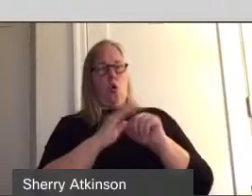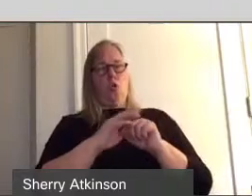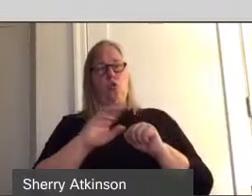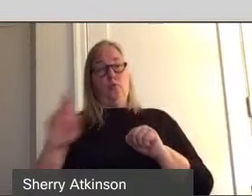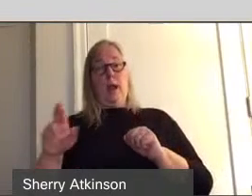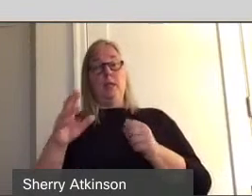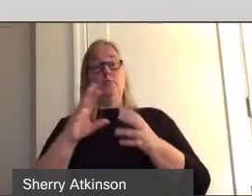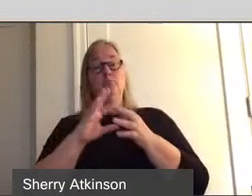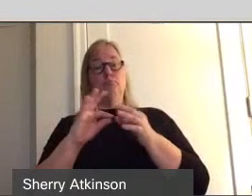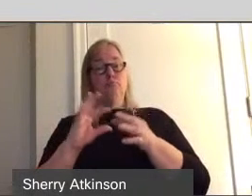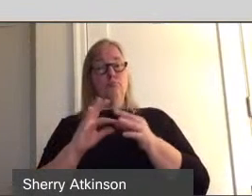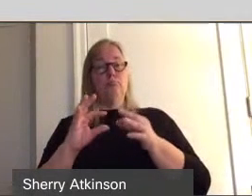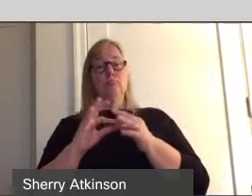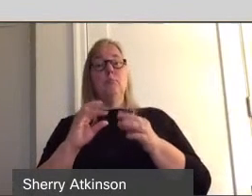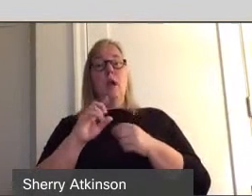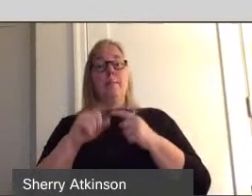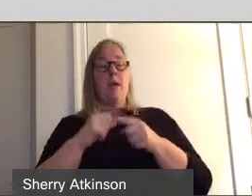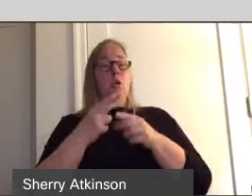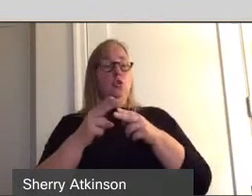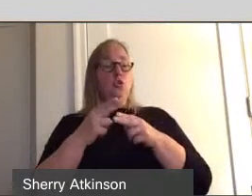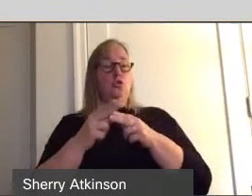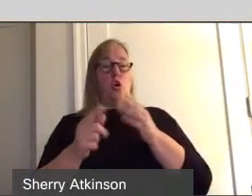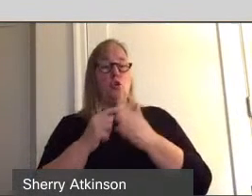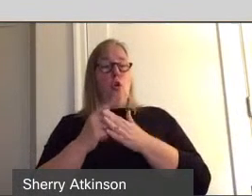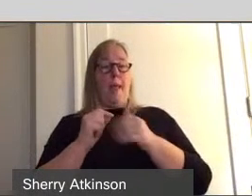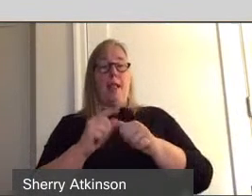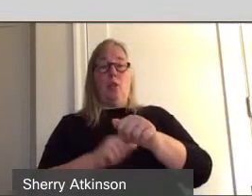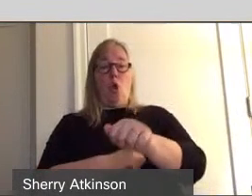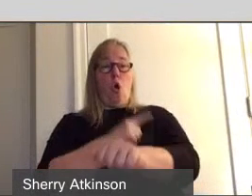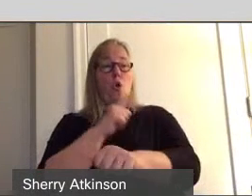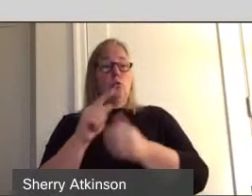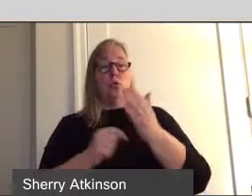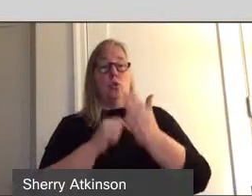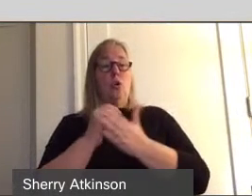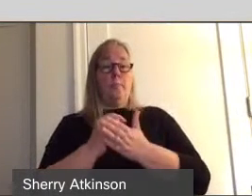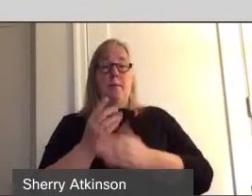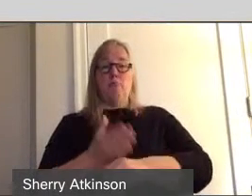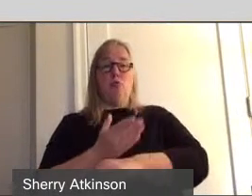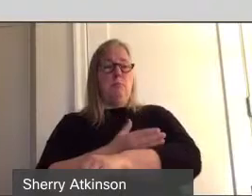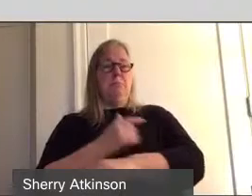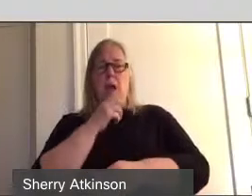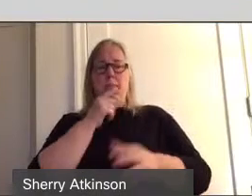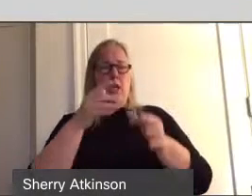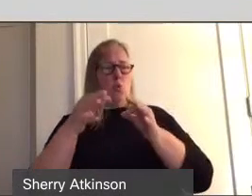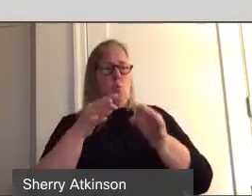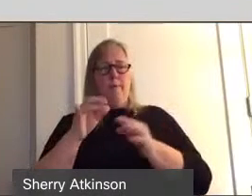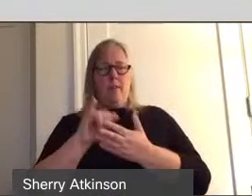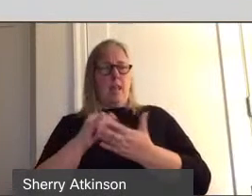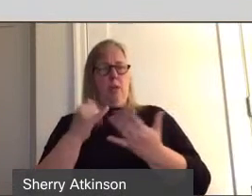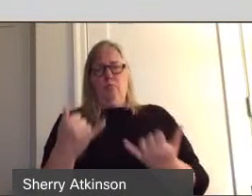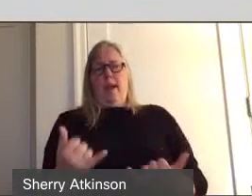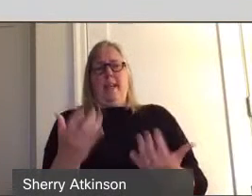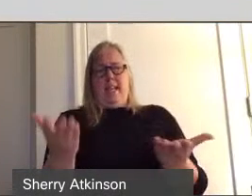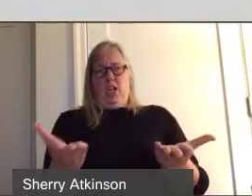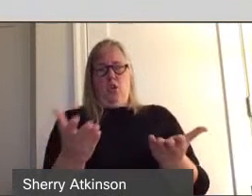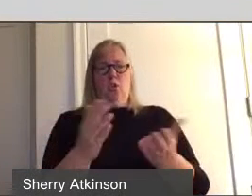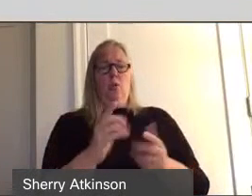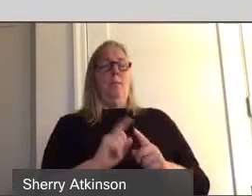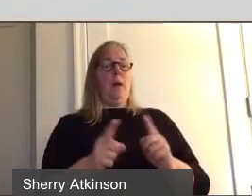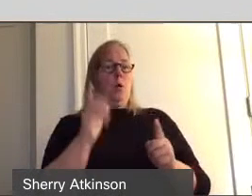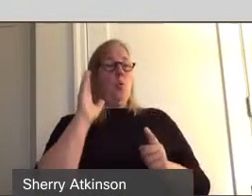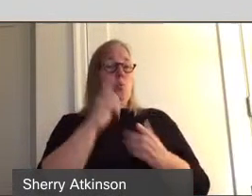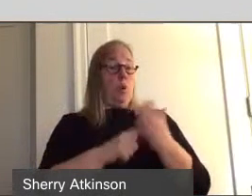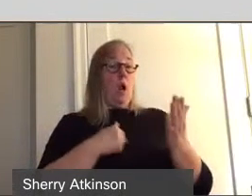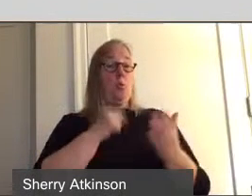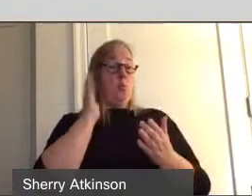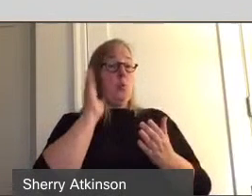about short, medium, and long-term improvements. Not going to go over that right here, but what I will say is that our